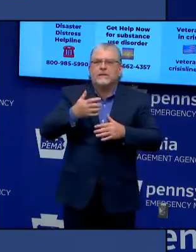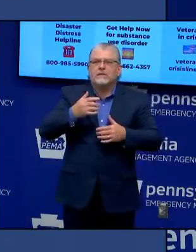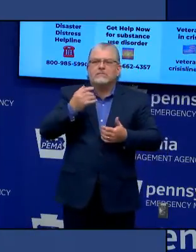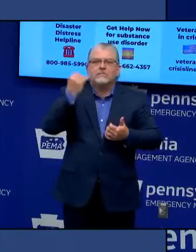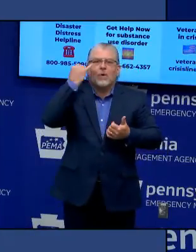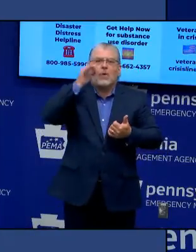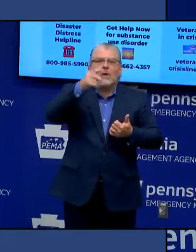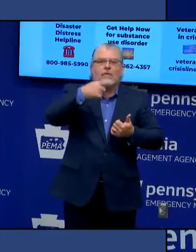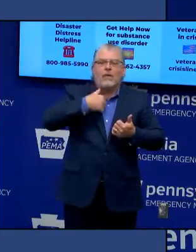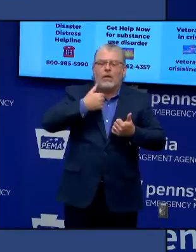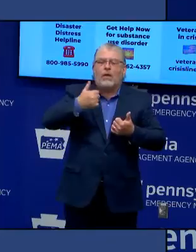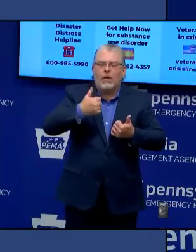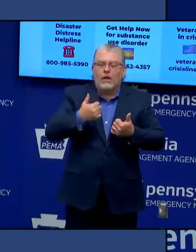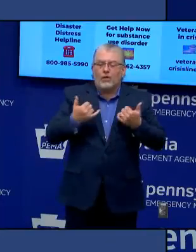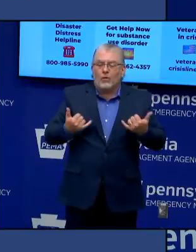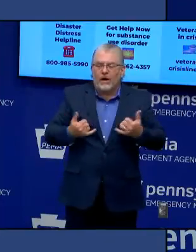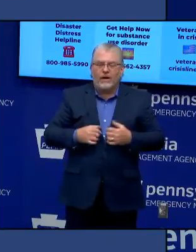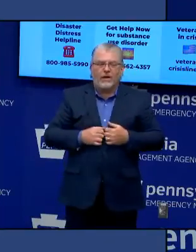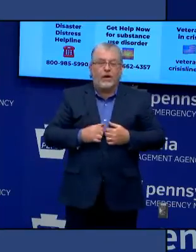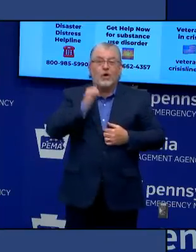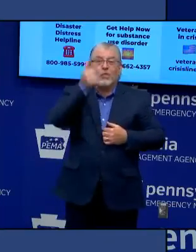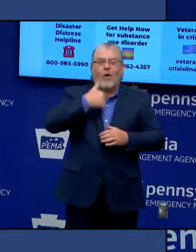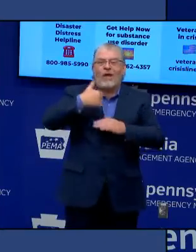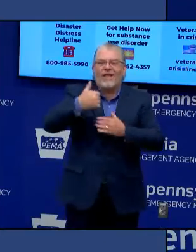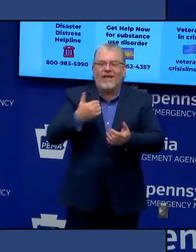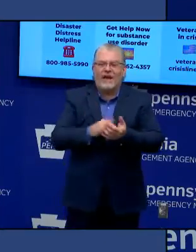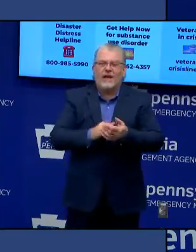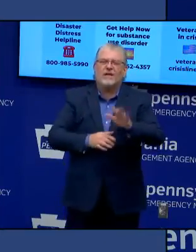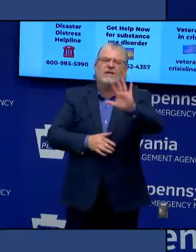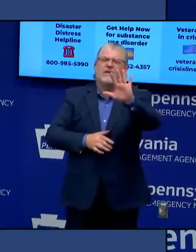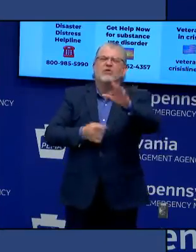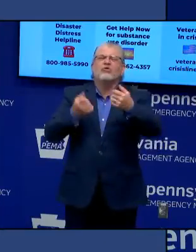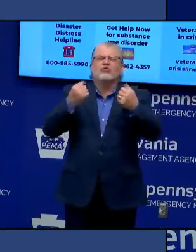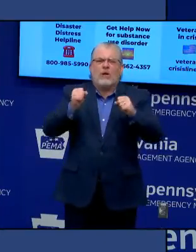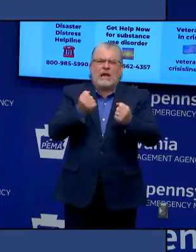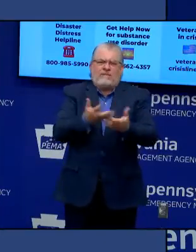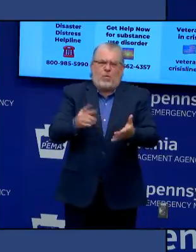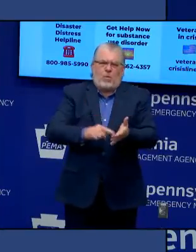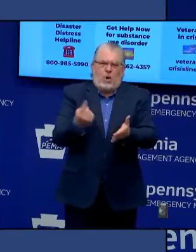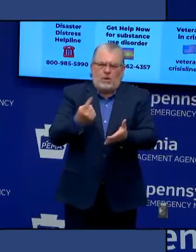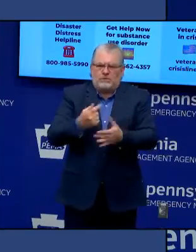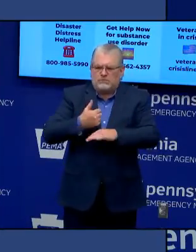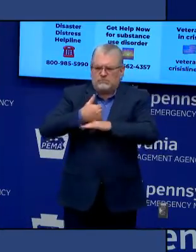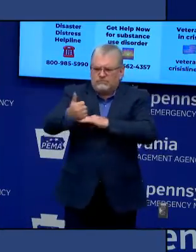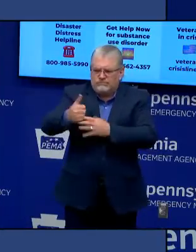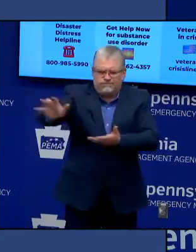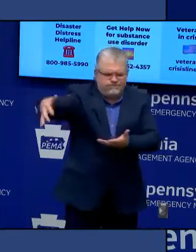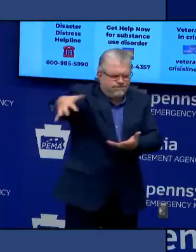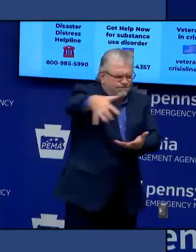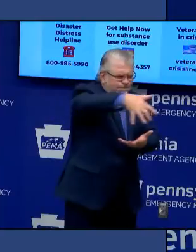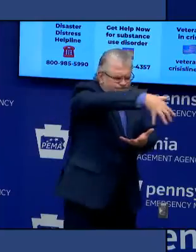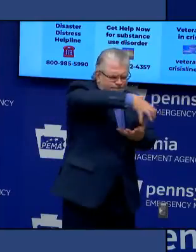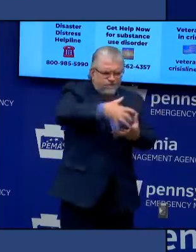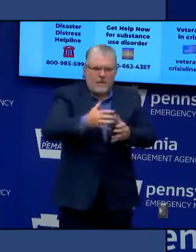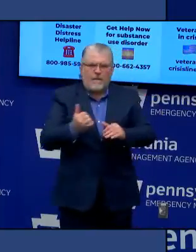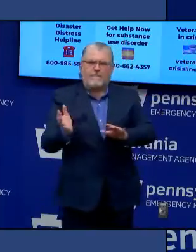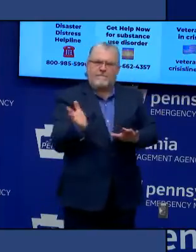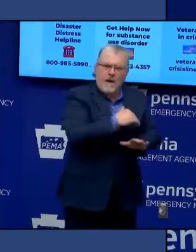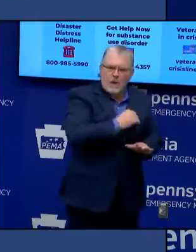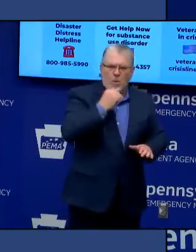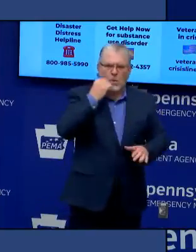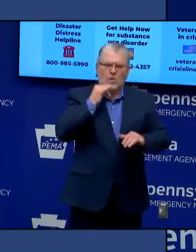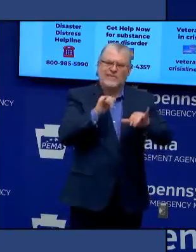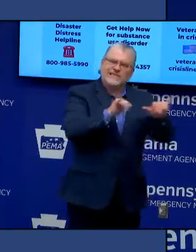house. And most importantly, to take care of one another, you should really not visit someone who is sick or